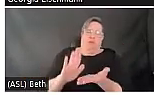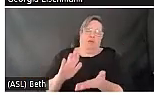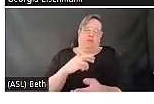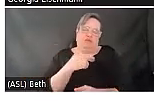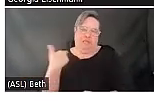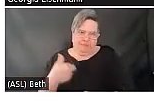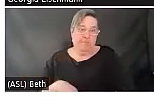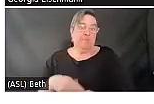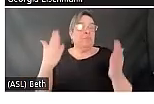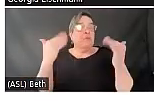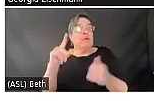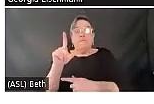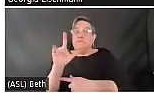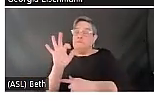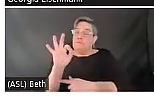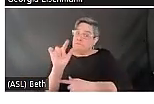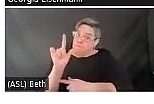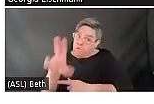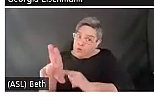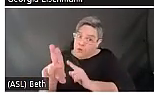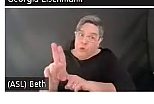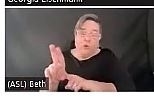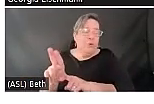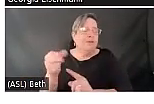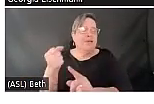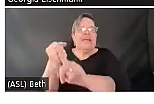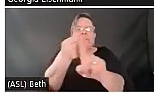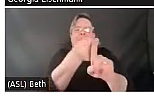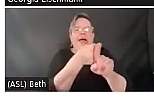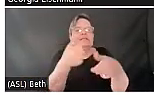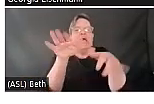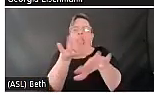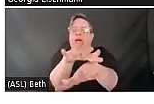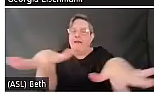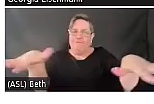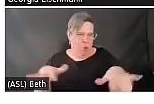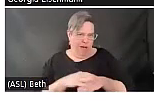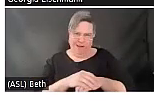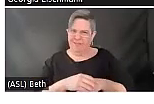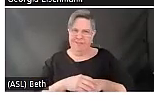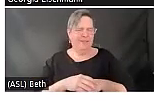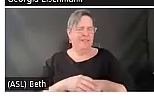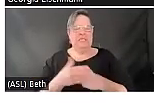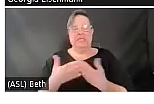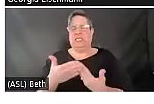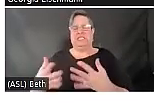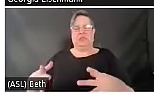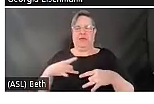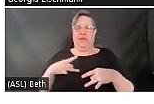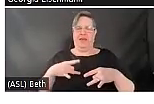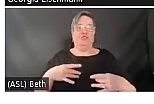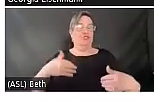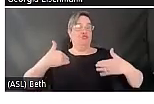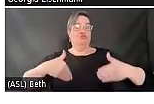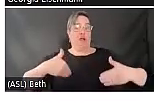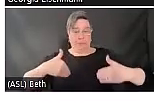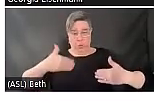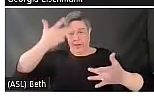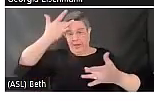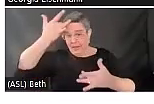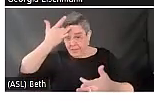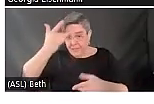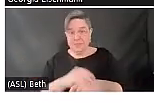flu impacts everyone. It's contagious respiratory illness. It's caused by the influenza